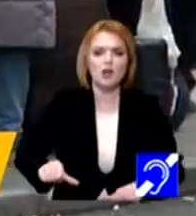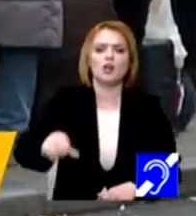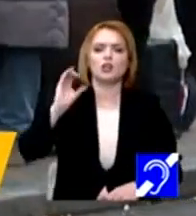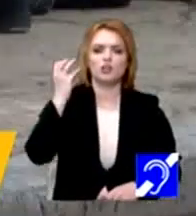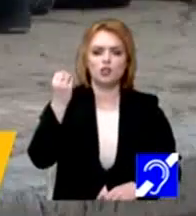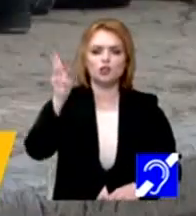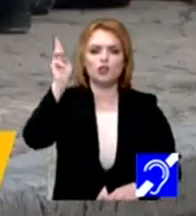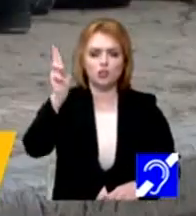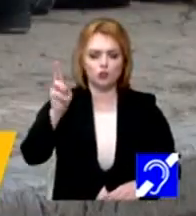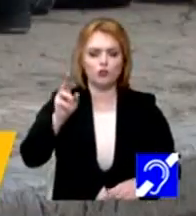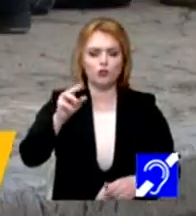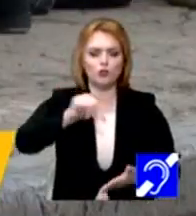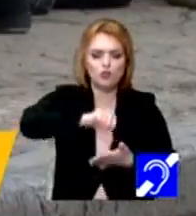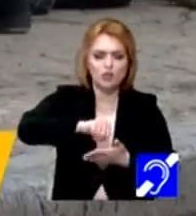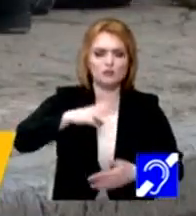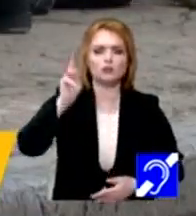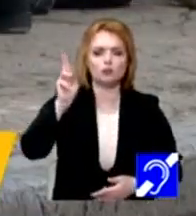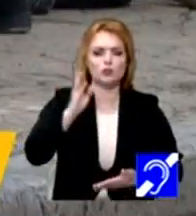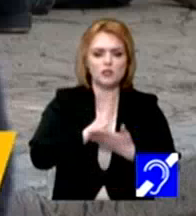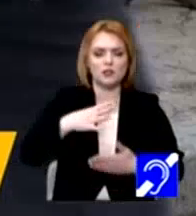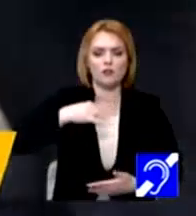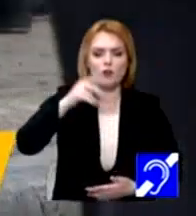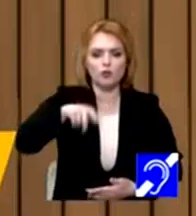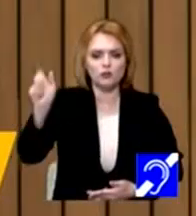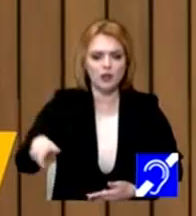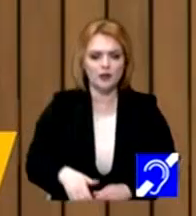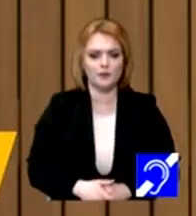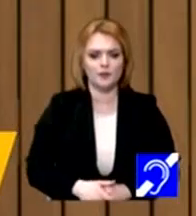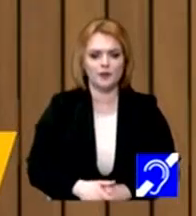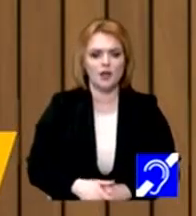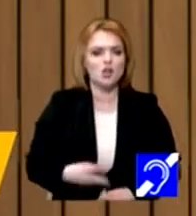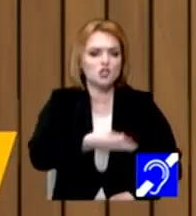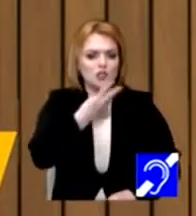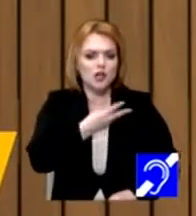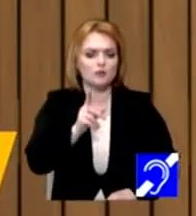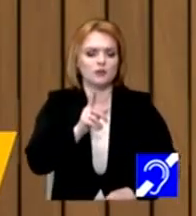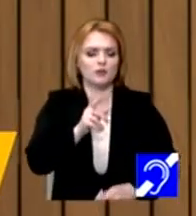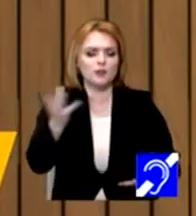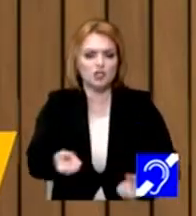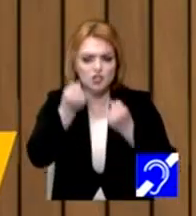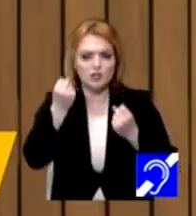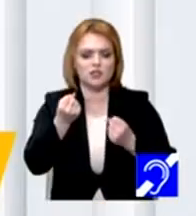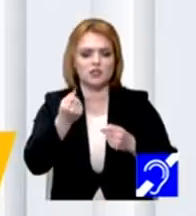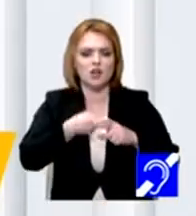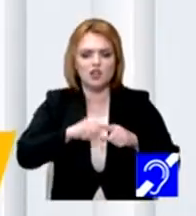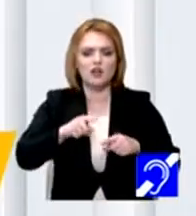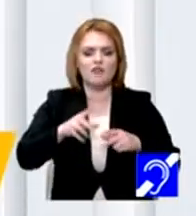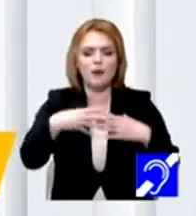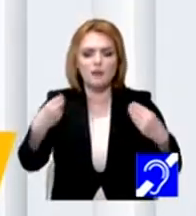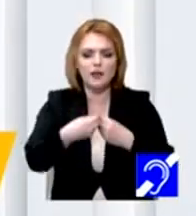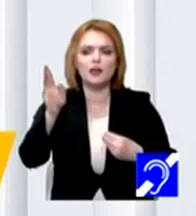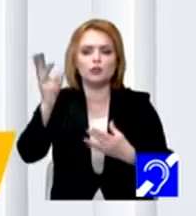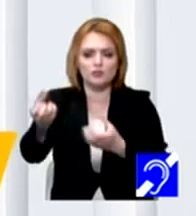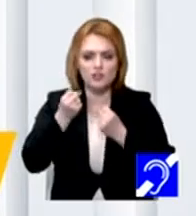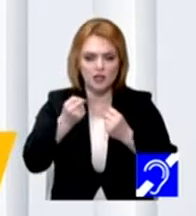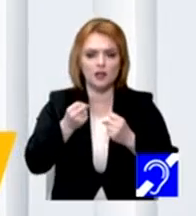more activities and support is coming. Moldovans who are hosting Ukrainians, we also want to support. Secretarul general